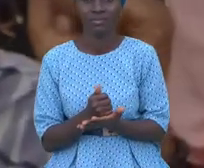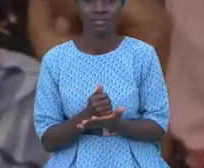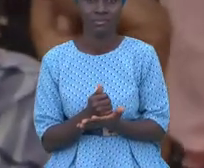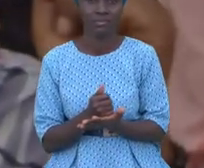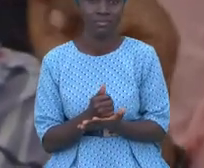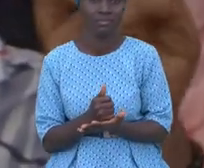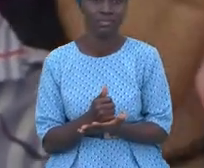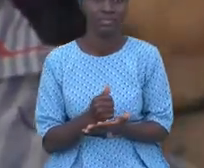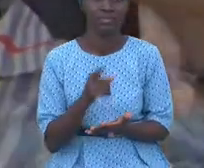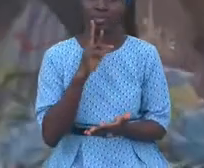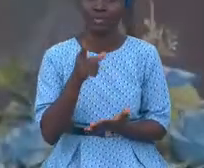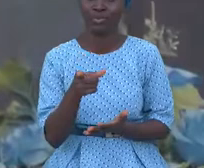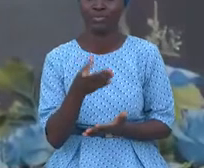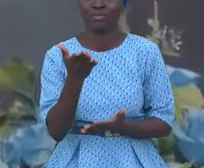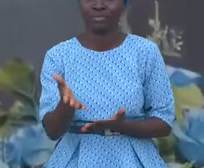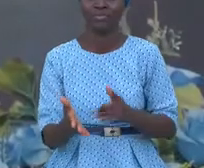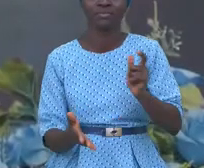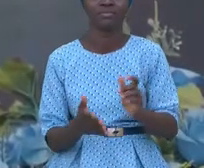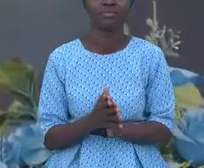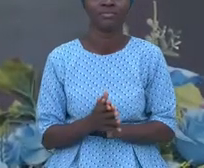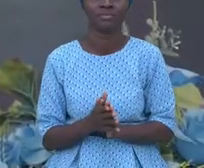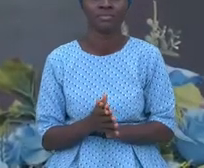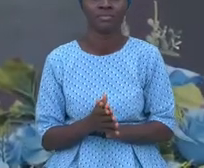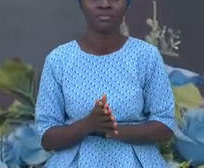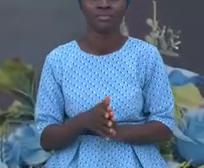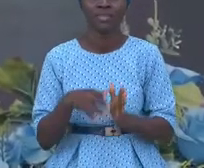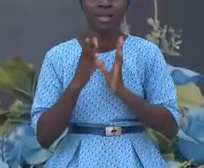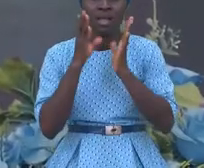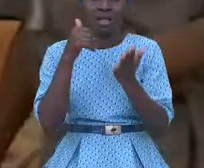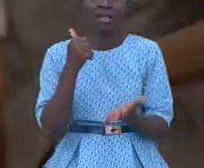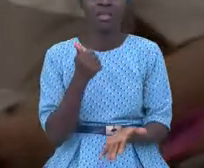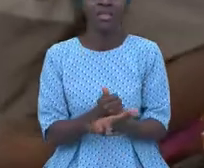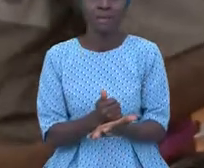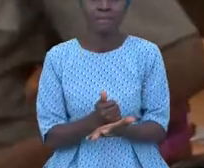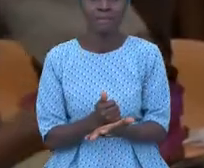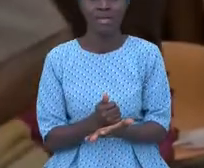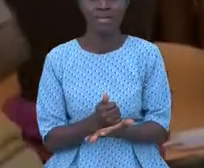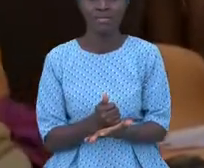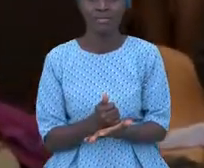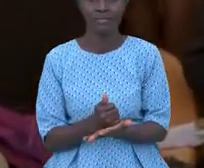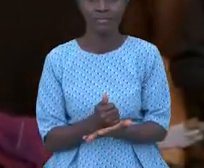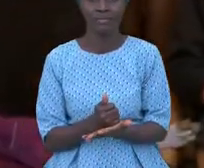Are you there? I said amen.